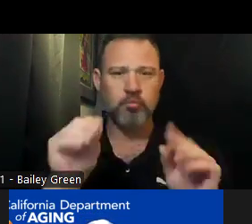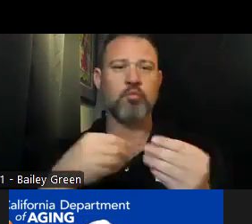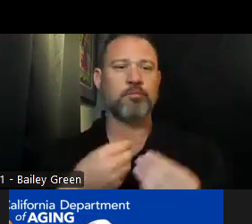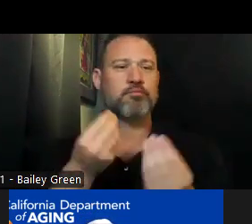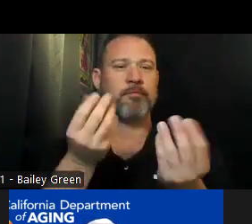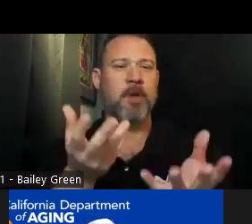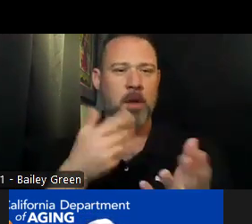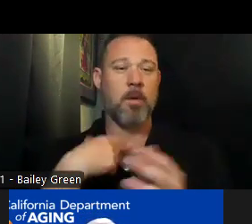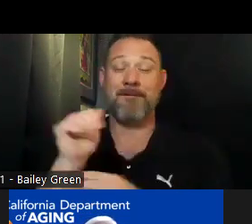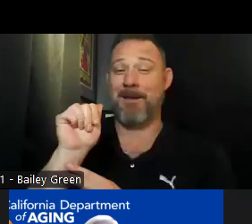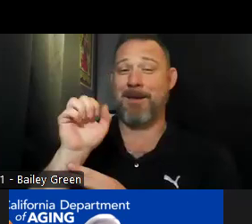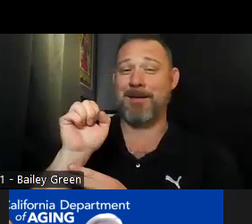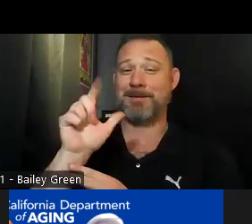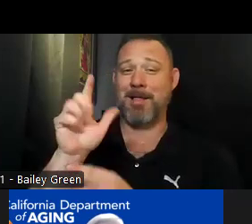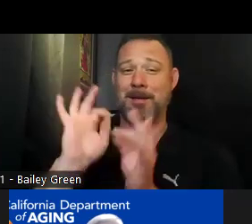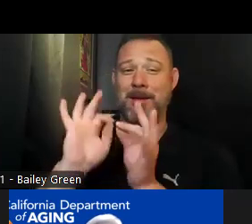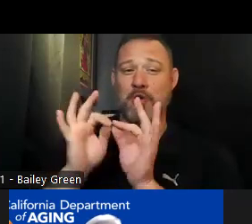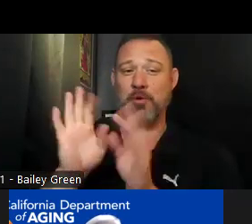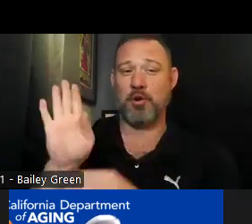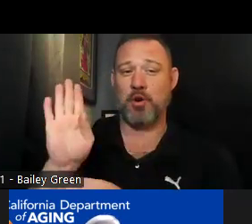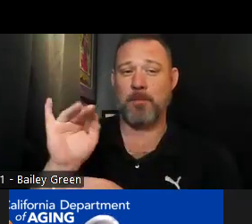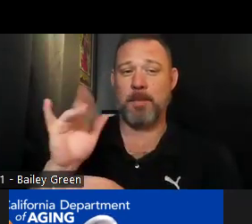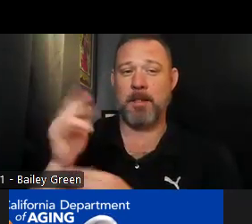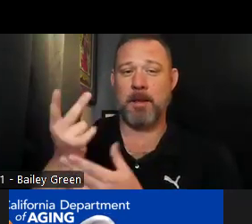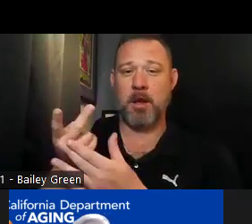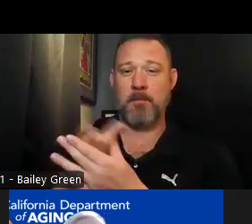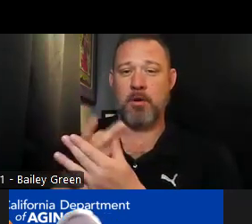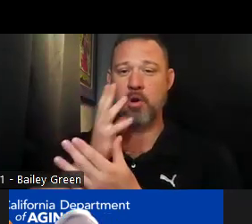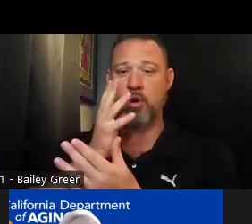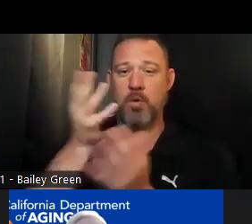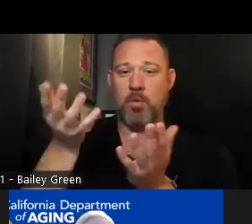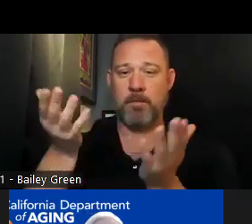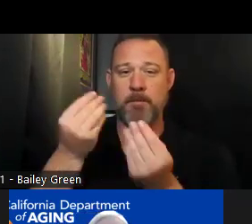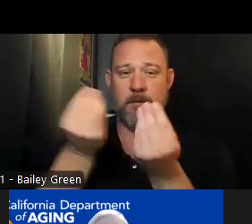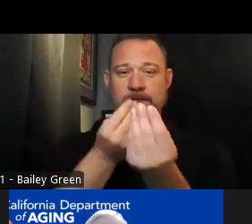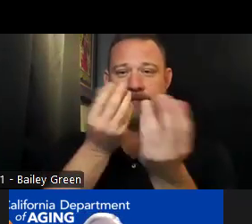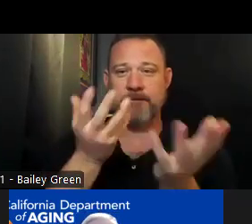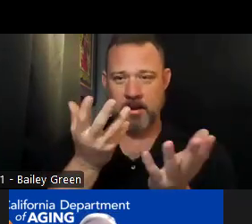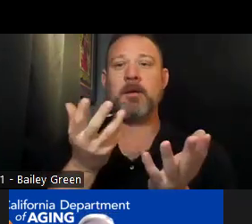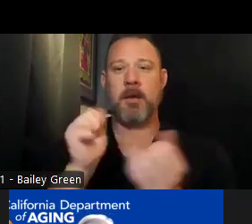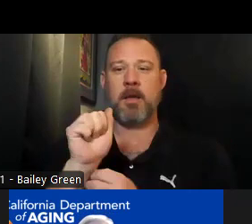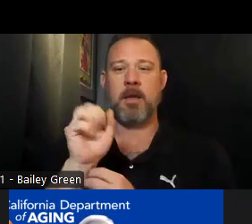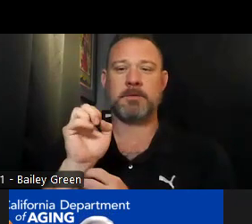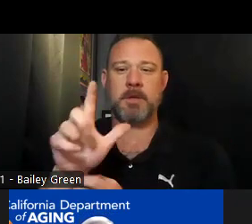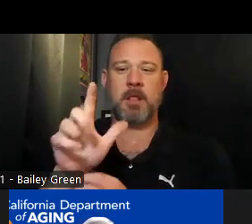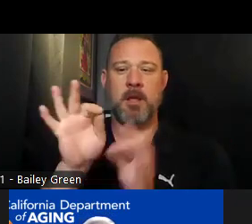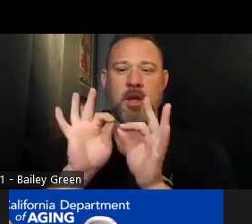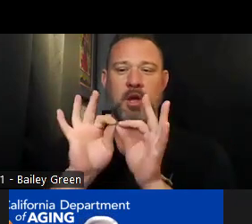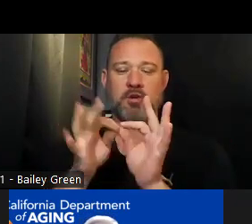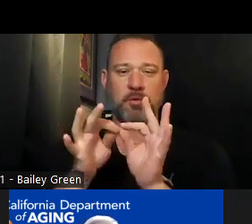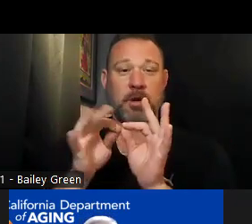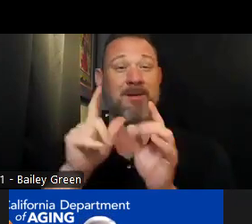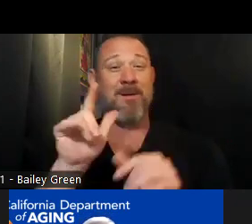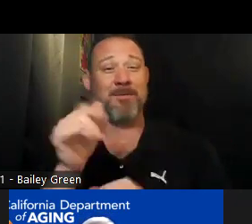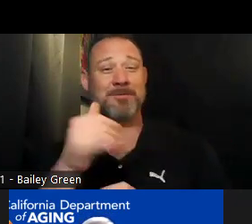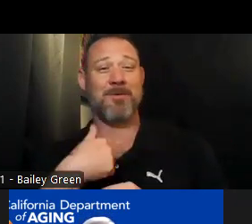have ASL. Our Bailey and his partner will be providing ASL interpreting. You also